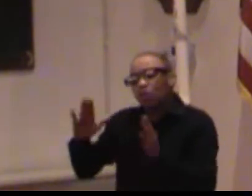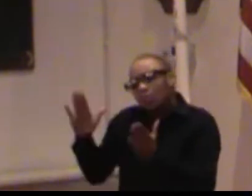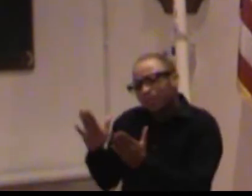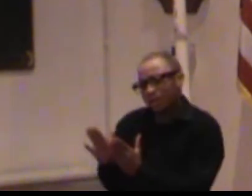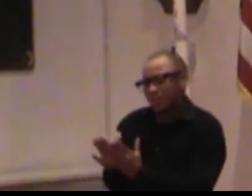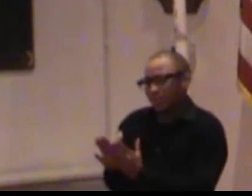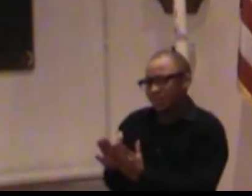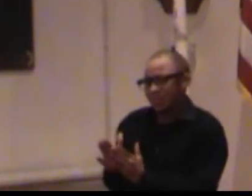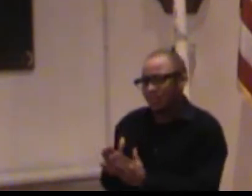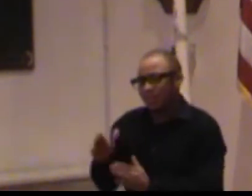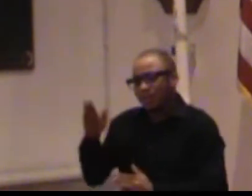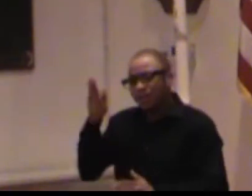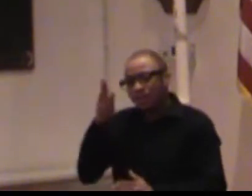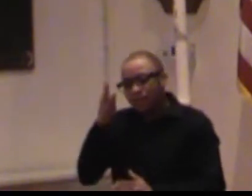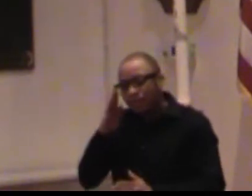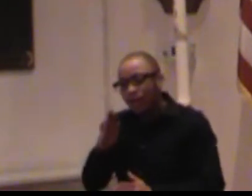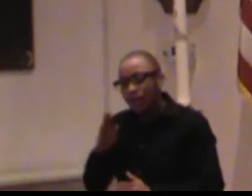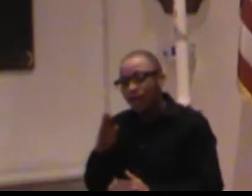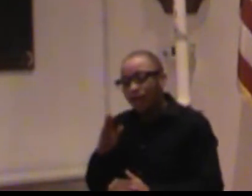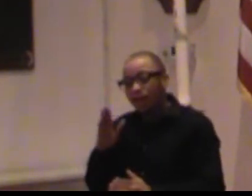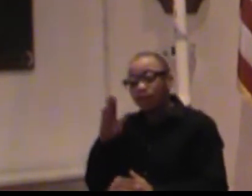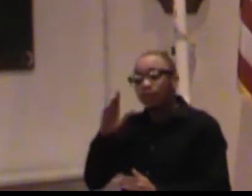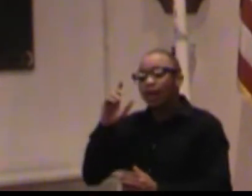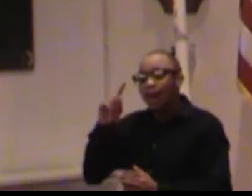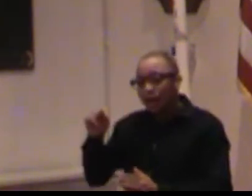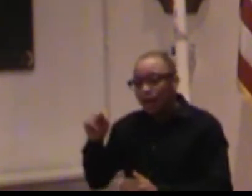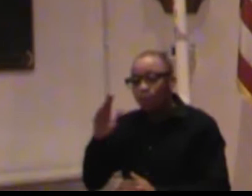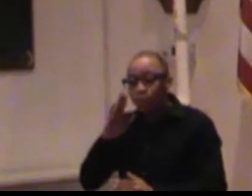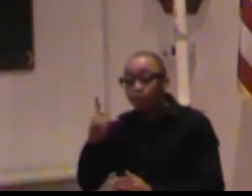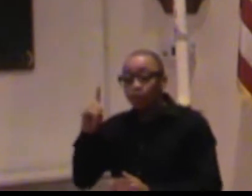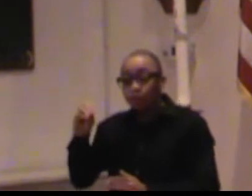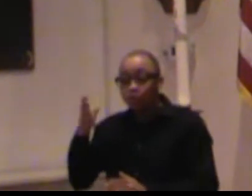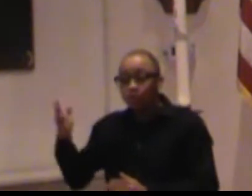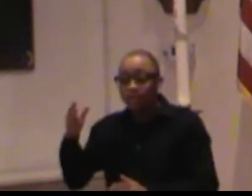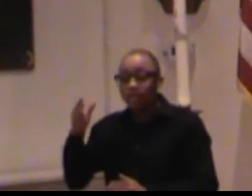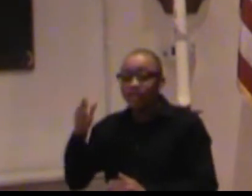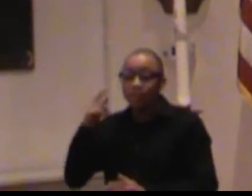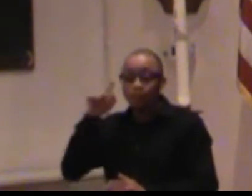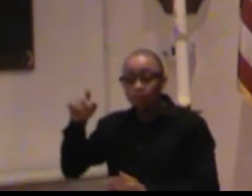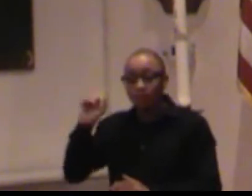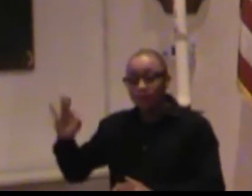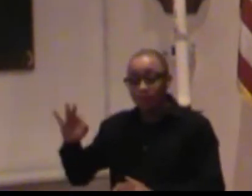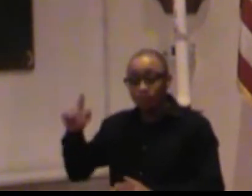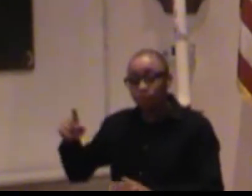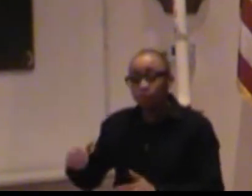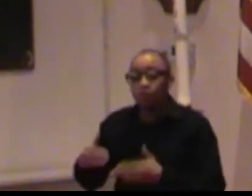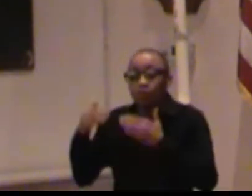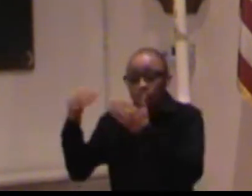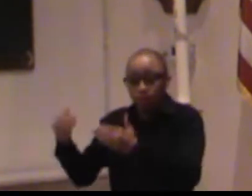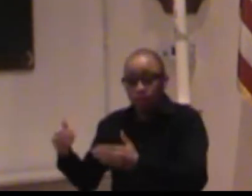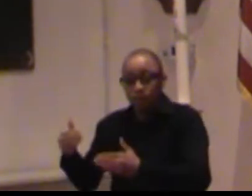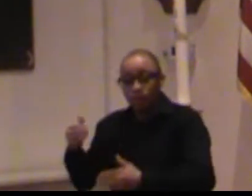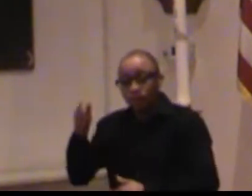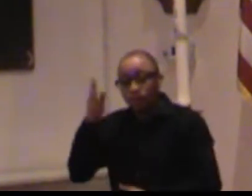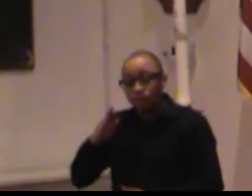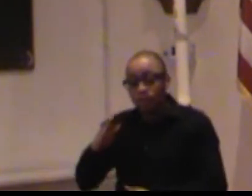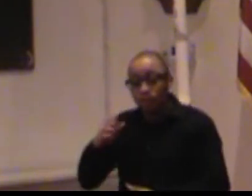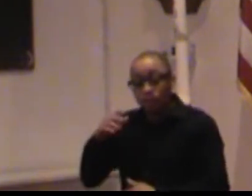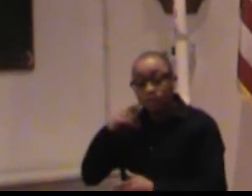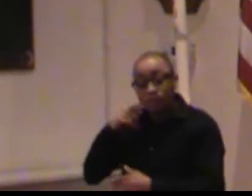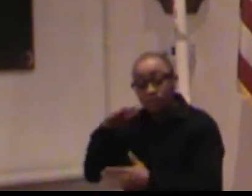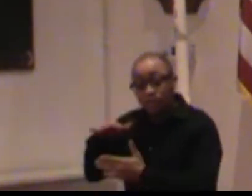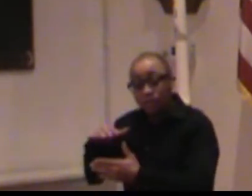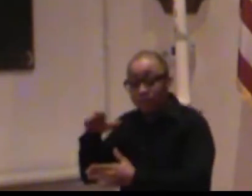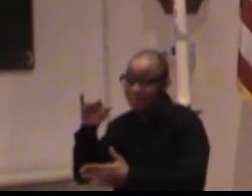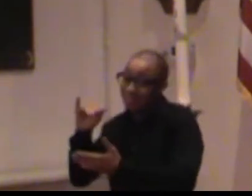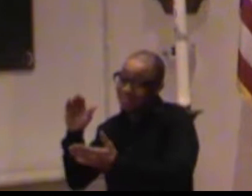God to do great things for you. A story is told about the fathers of the city of New York